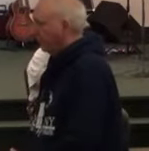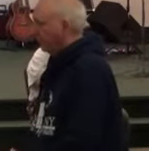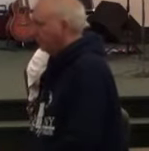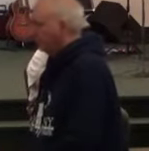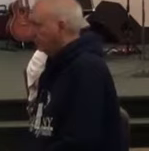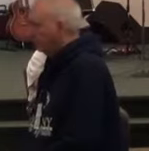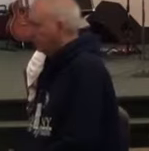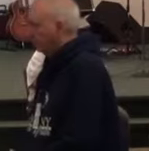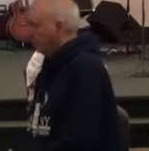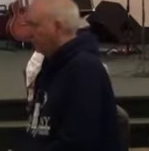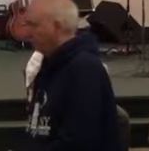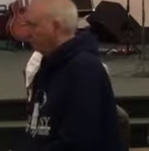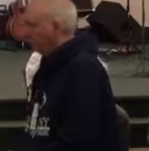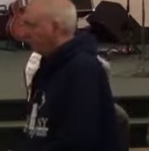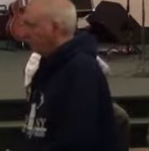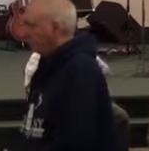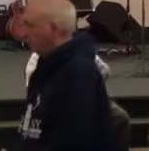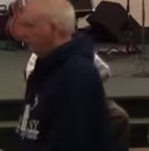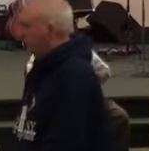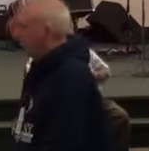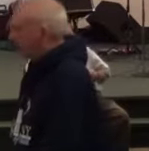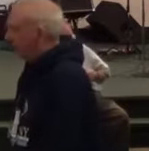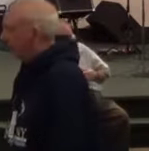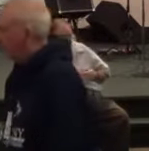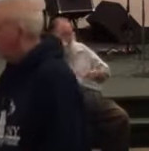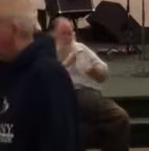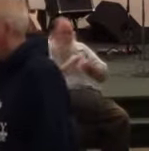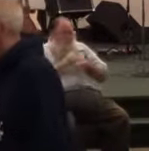is impossible for Satan to take us over.